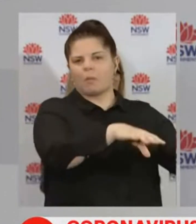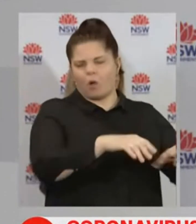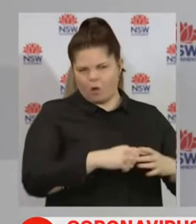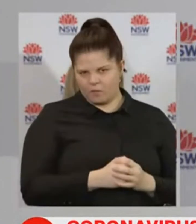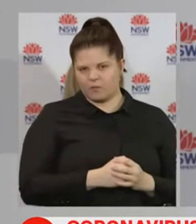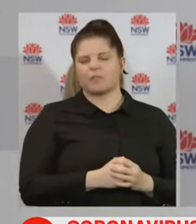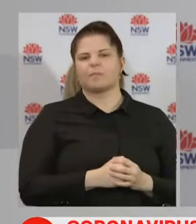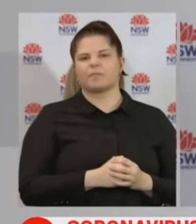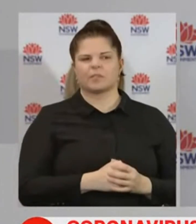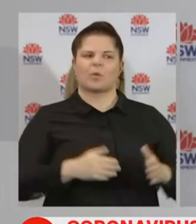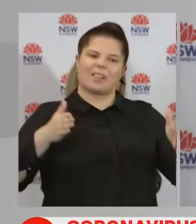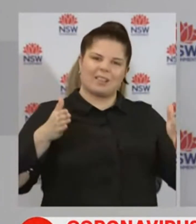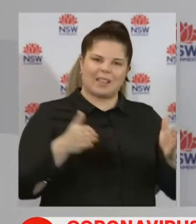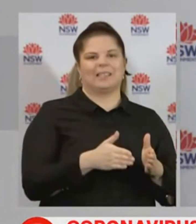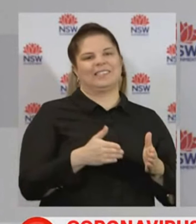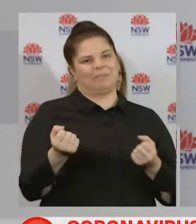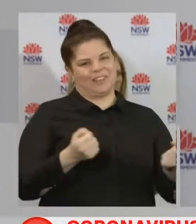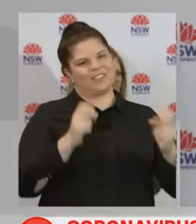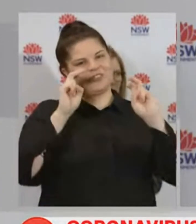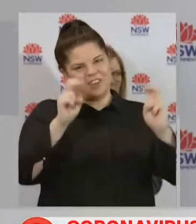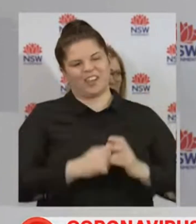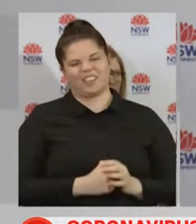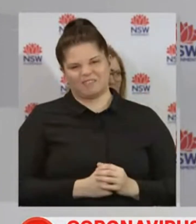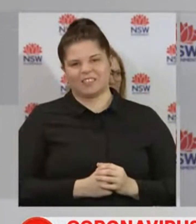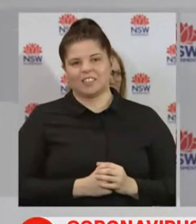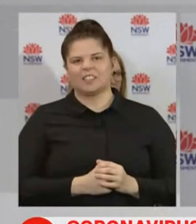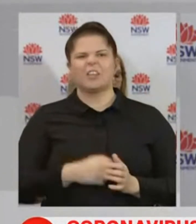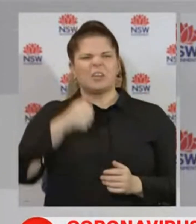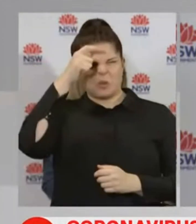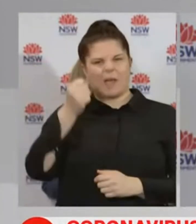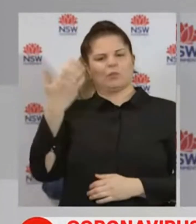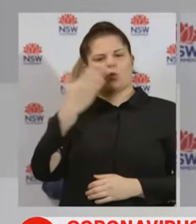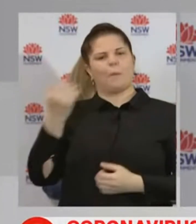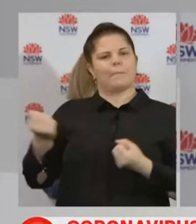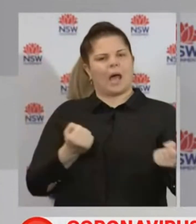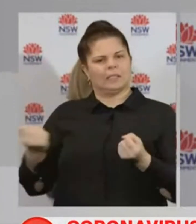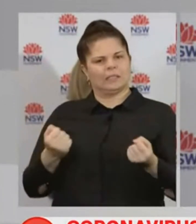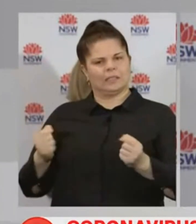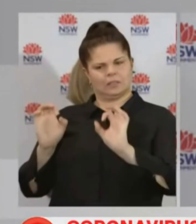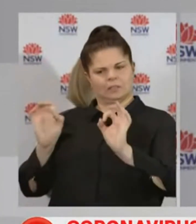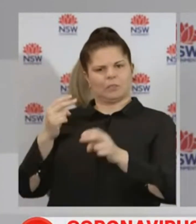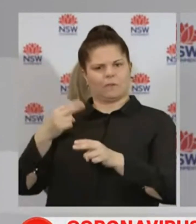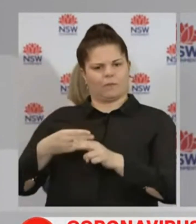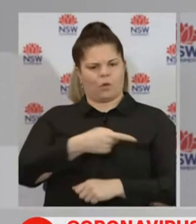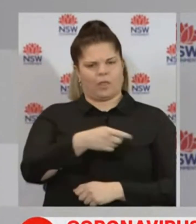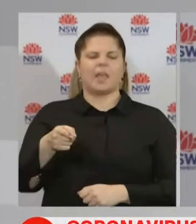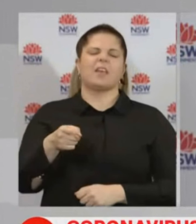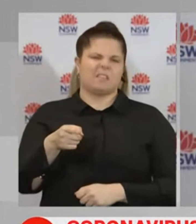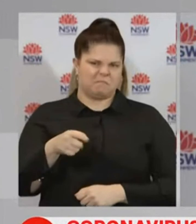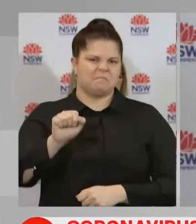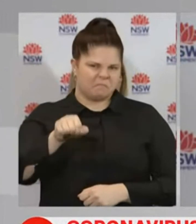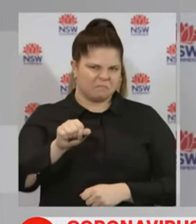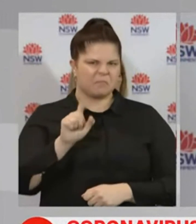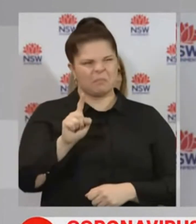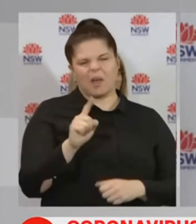bus system, which caters specifically for school children. So all the technology will be there to give you real-time information, but we do